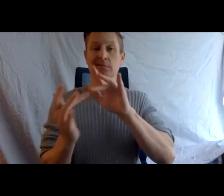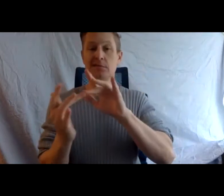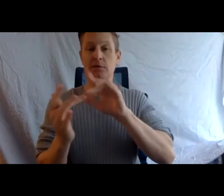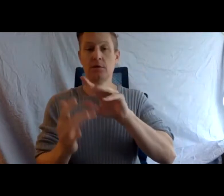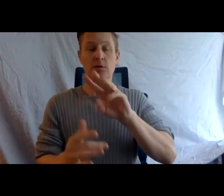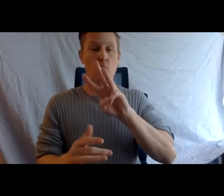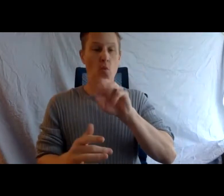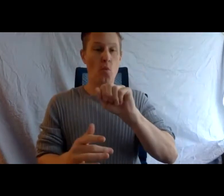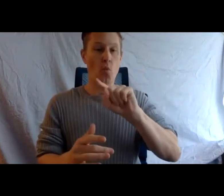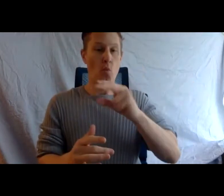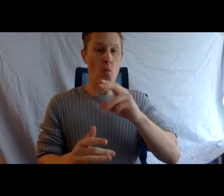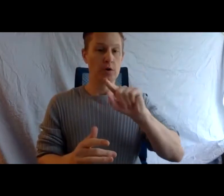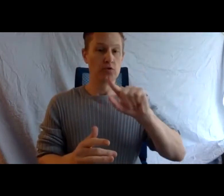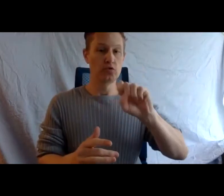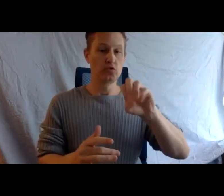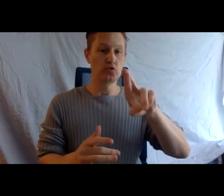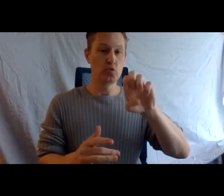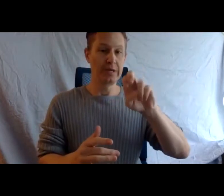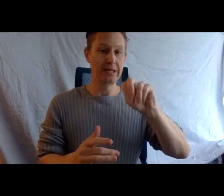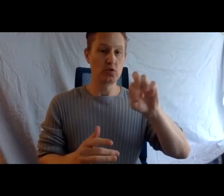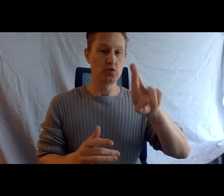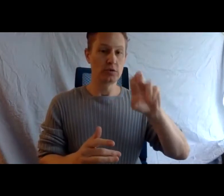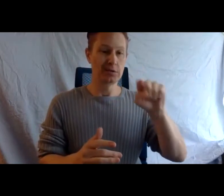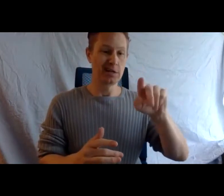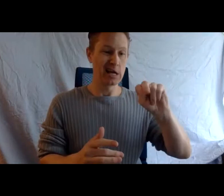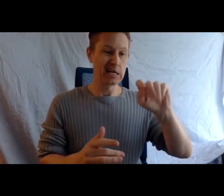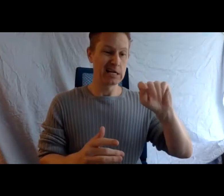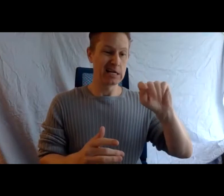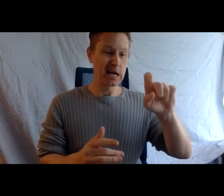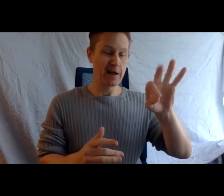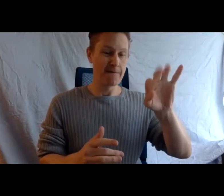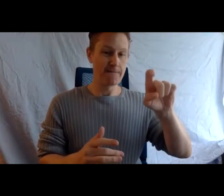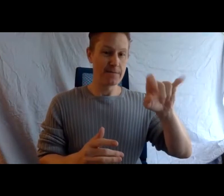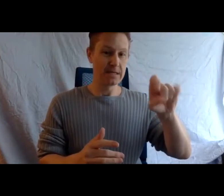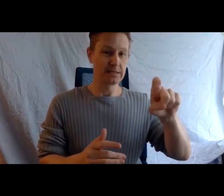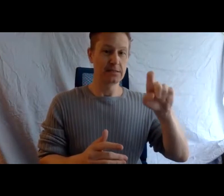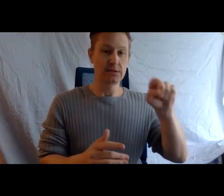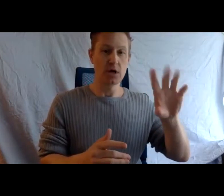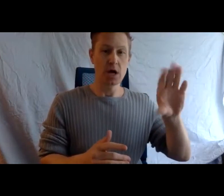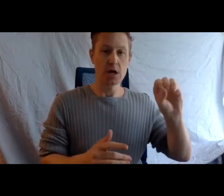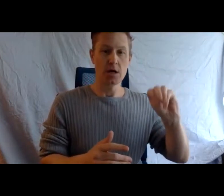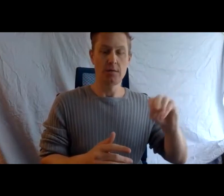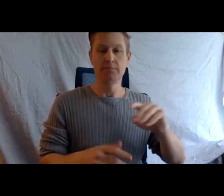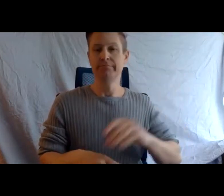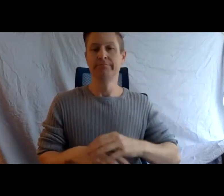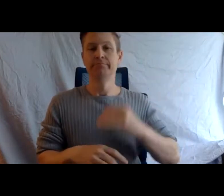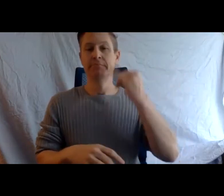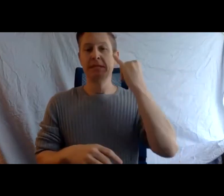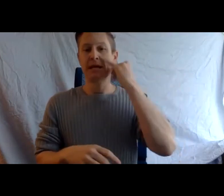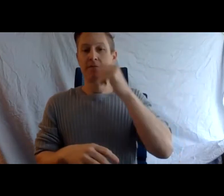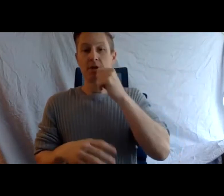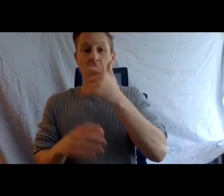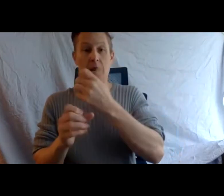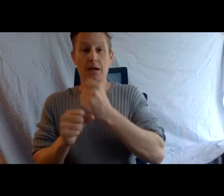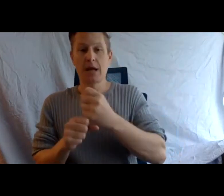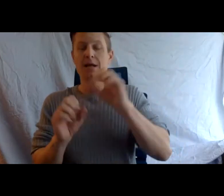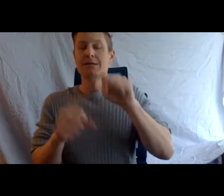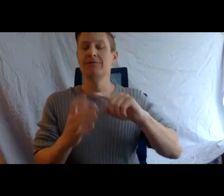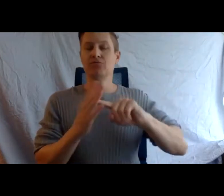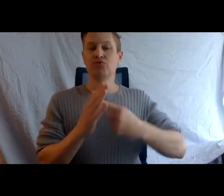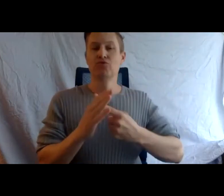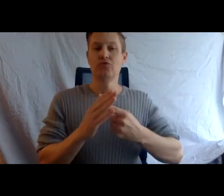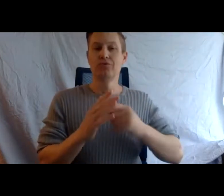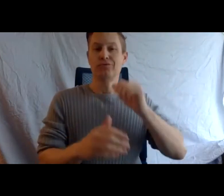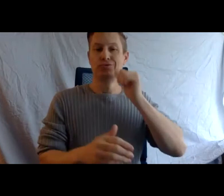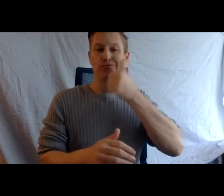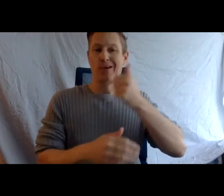watch@screeners.netflix.com, and you have until 11:30 p.m. Pacific Standard Time to watch it. If not, all good. You can start watching it tomorrow, streaming